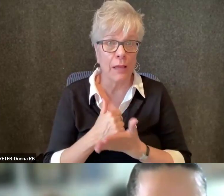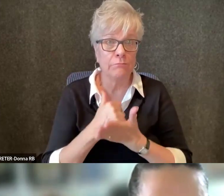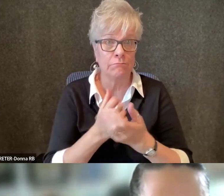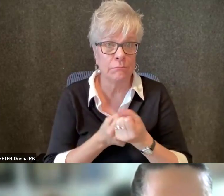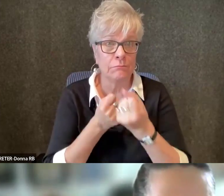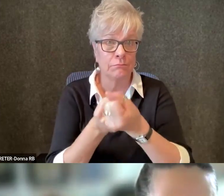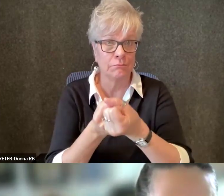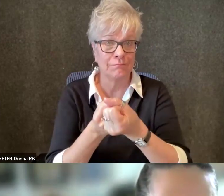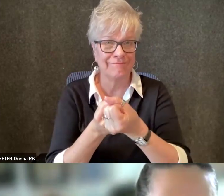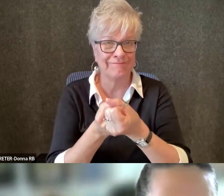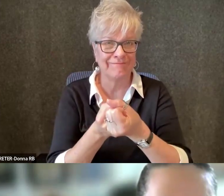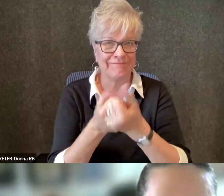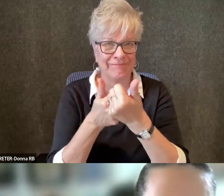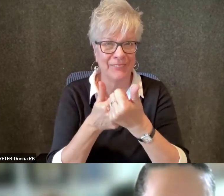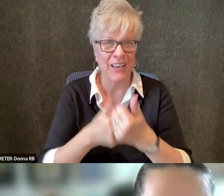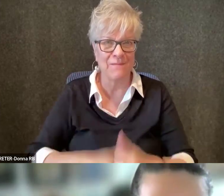that.